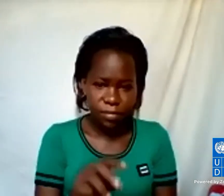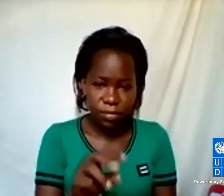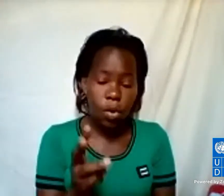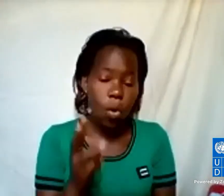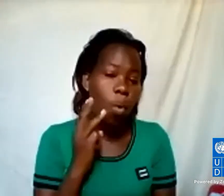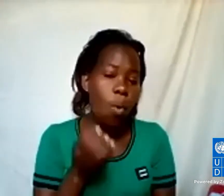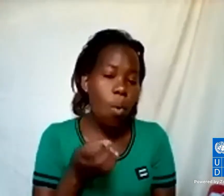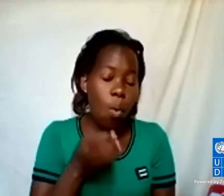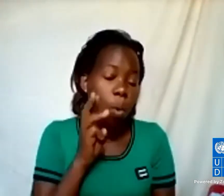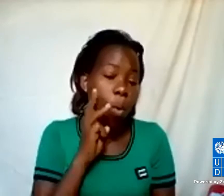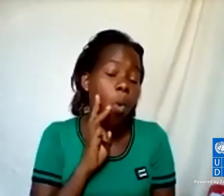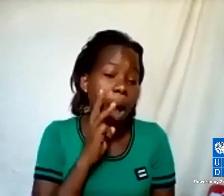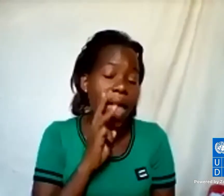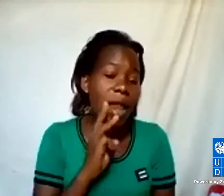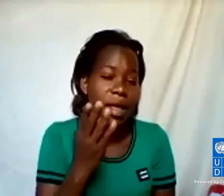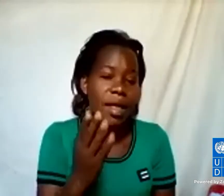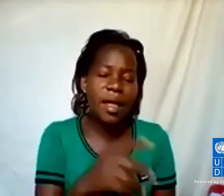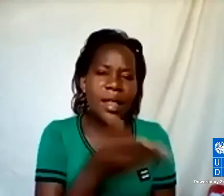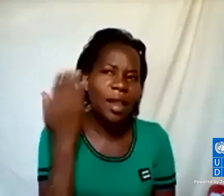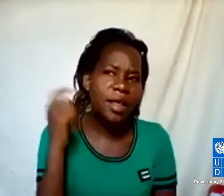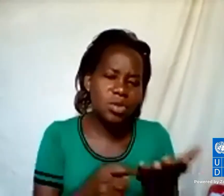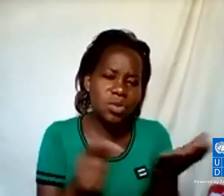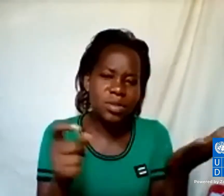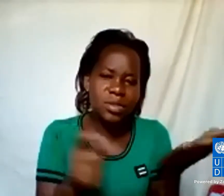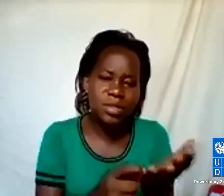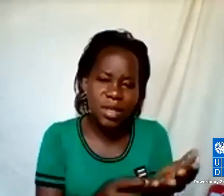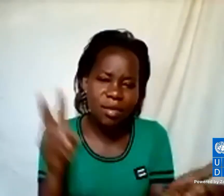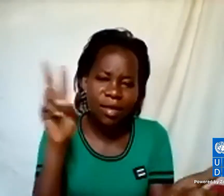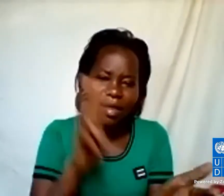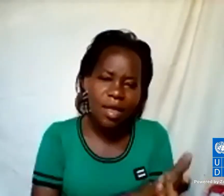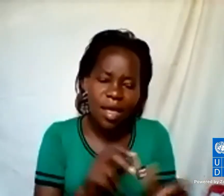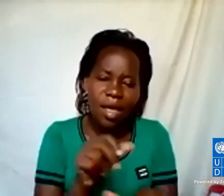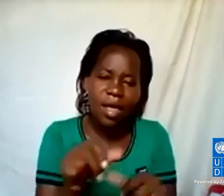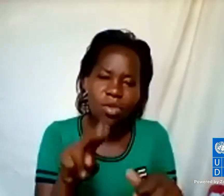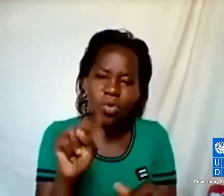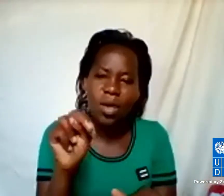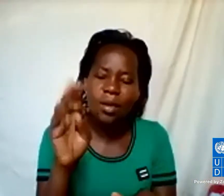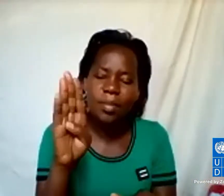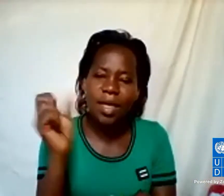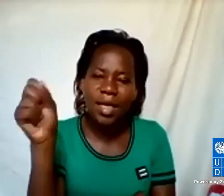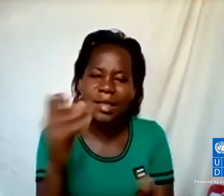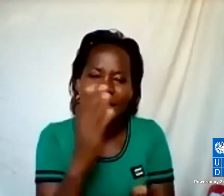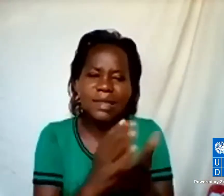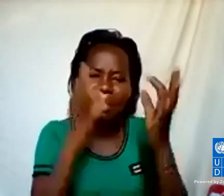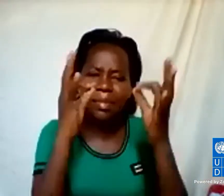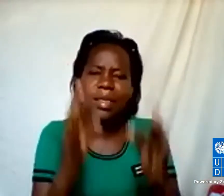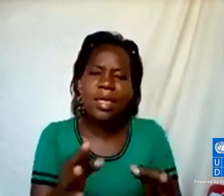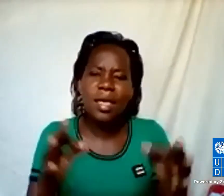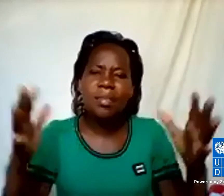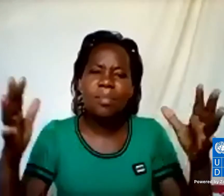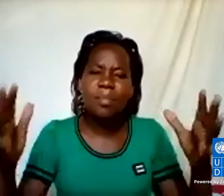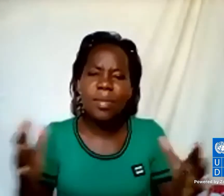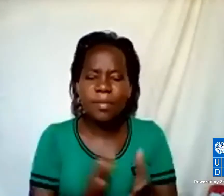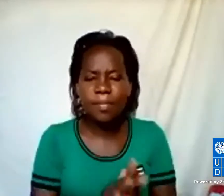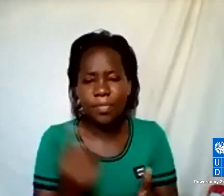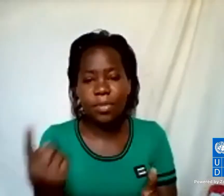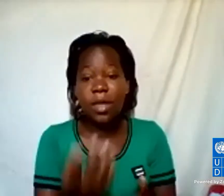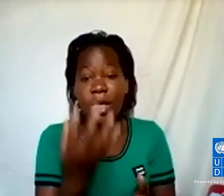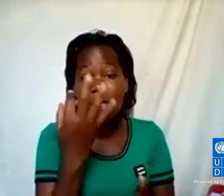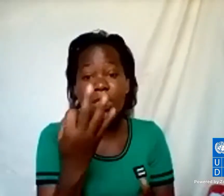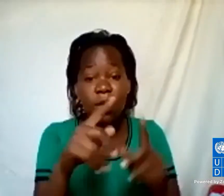we are into a certification with UNDP. Someone was talking of something big. These are just the 3 rooms where someone